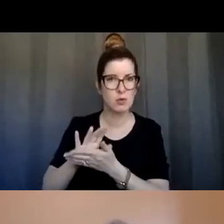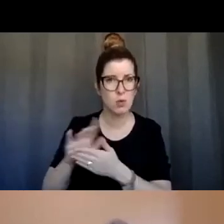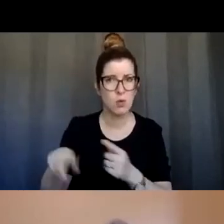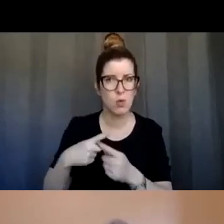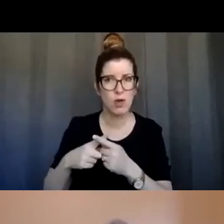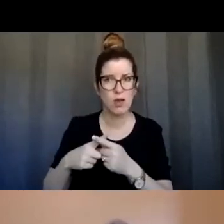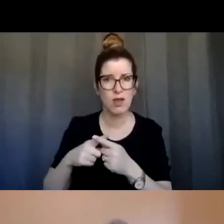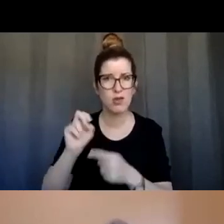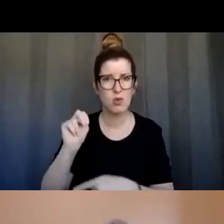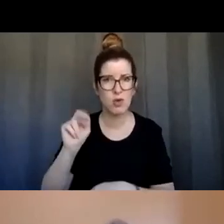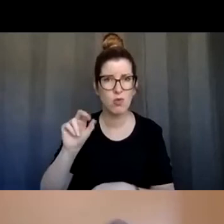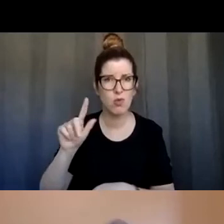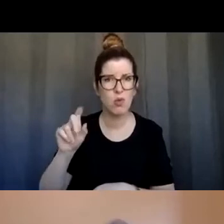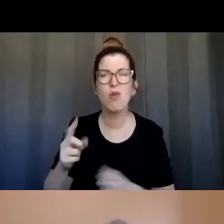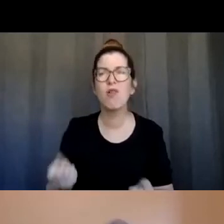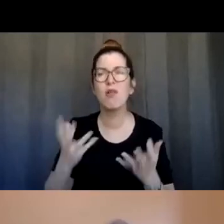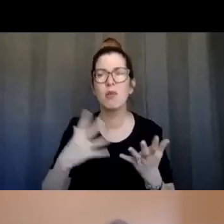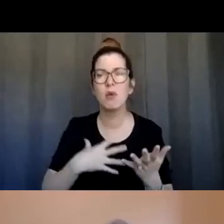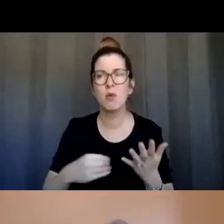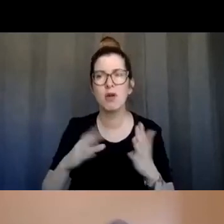white children were in your class that first year?